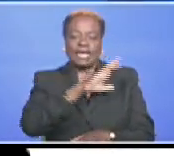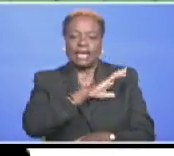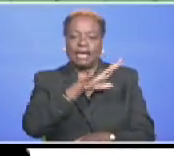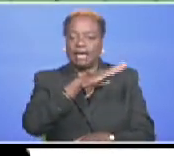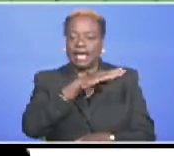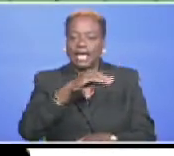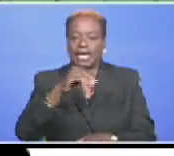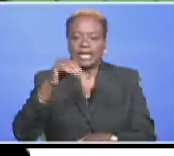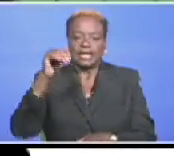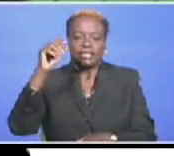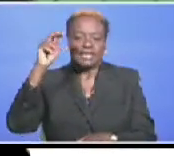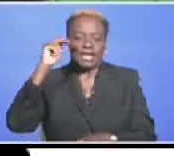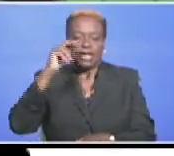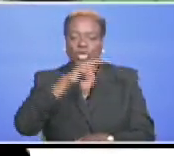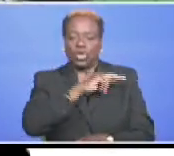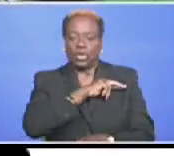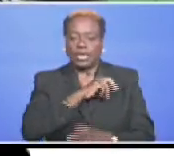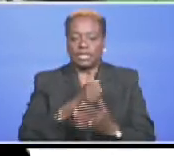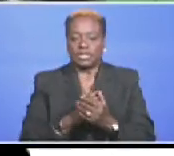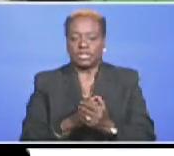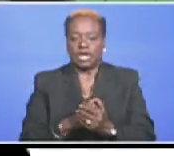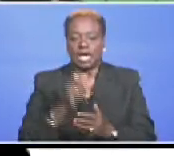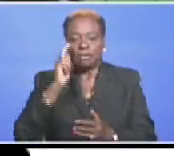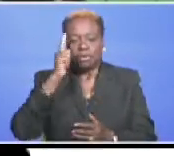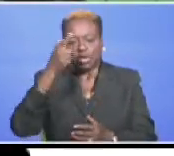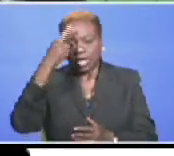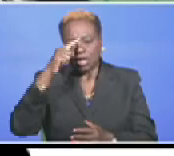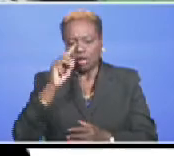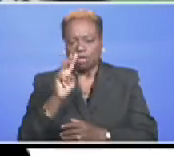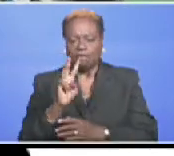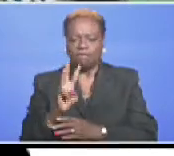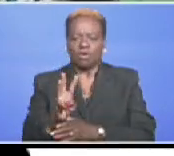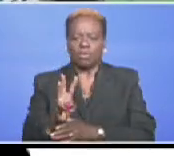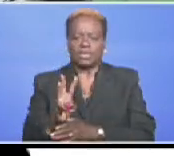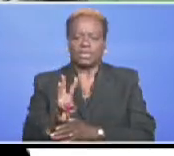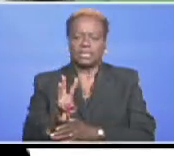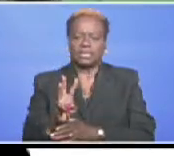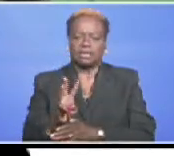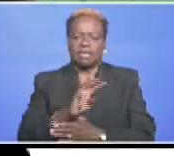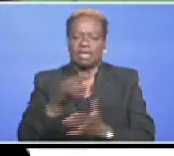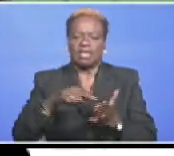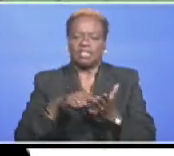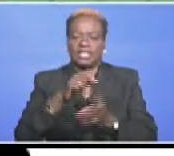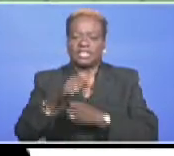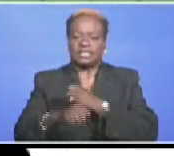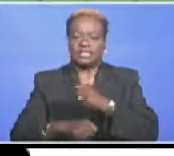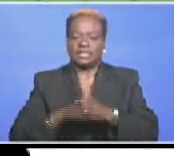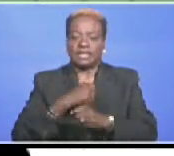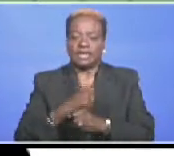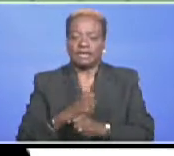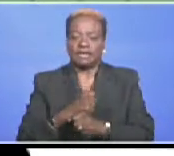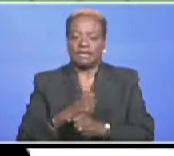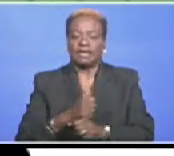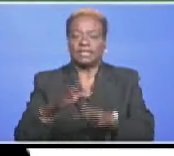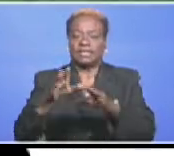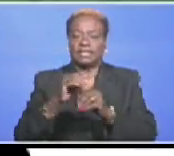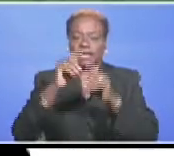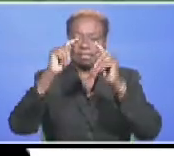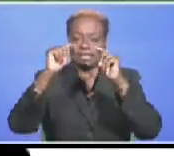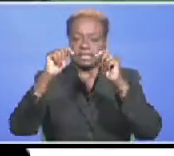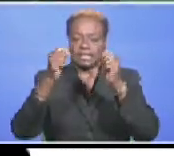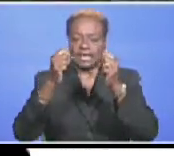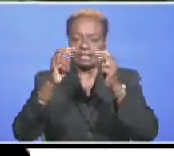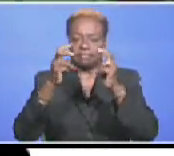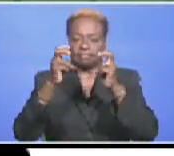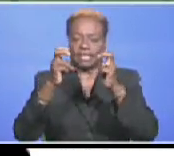Nordich. I'm really looking forward this year, especially to take the title like I did last year, so I'm very excited to get on the court.